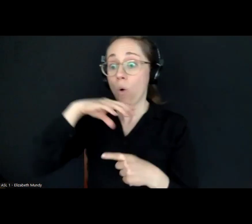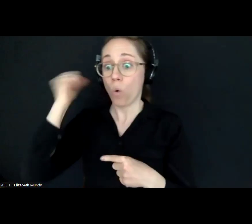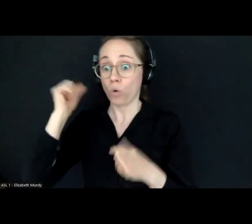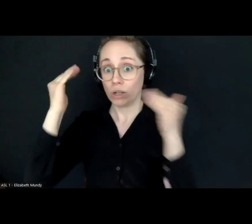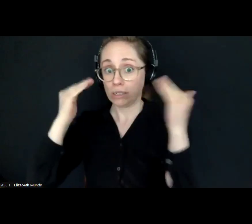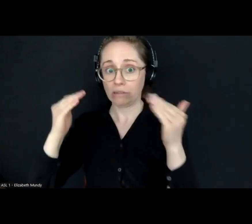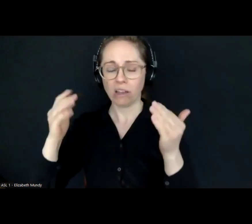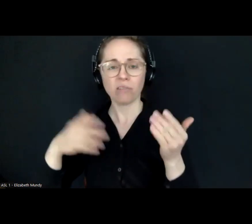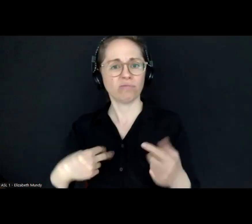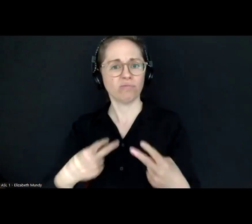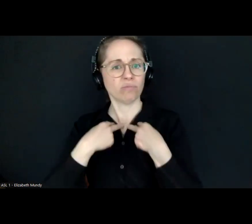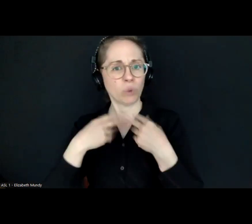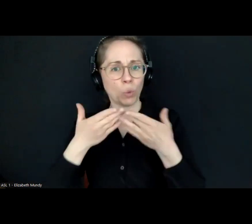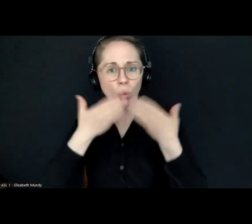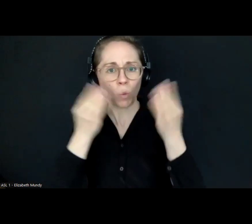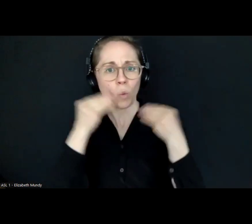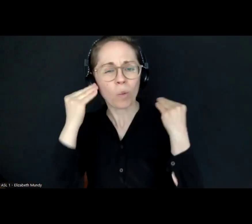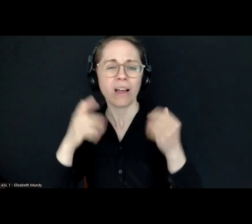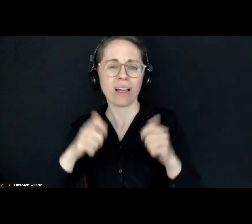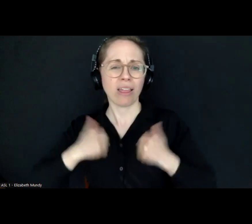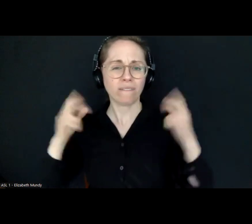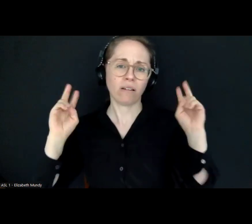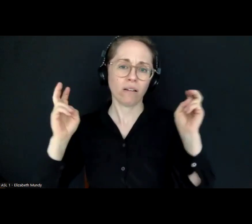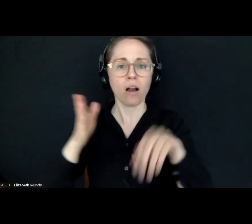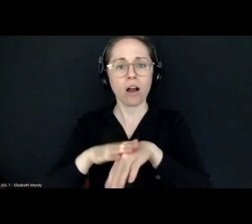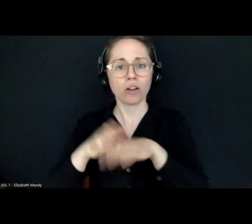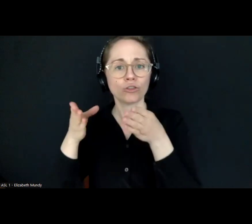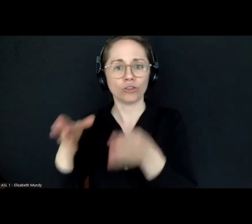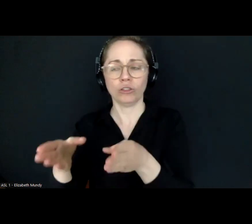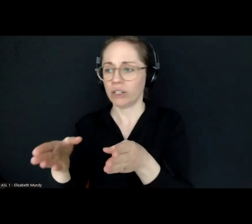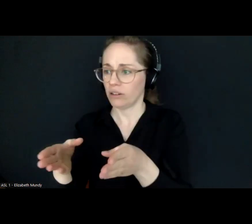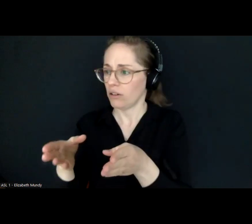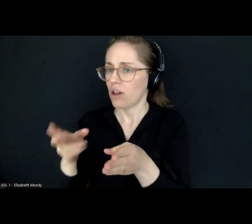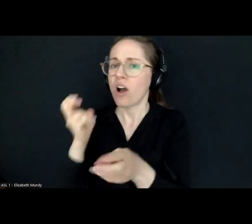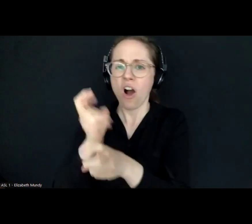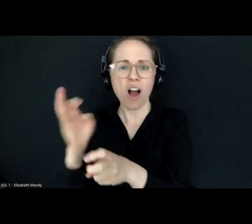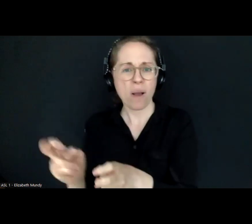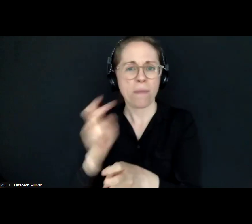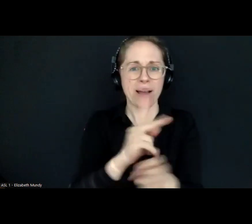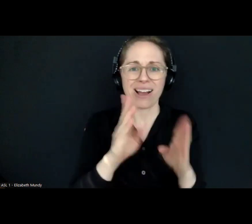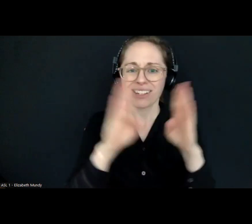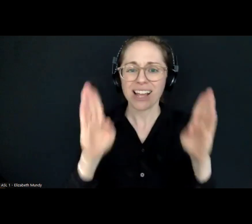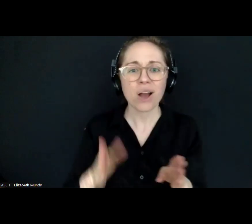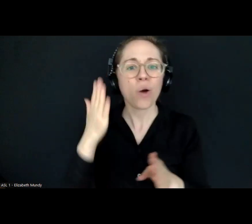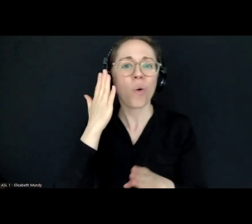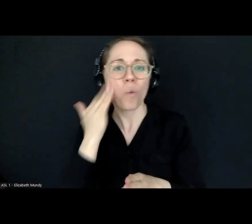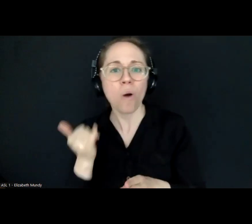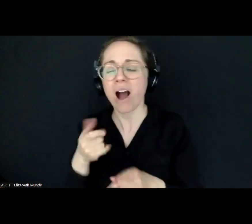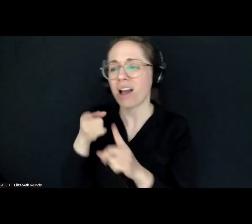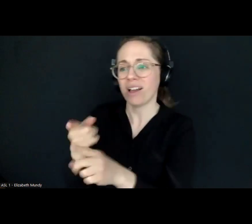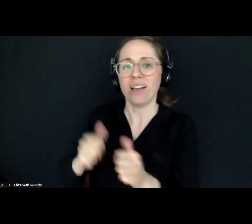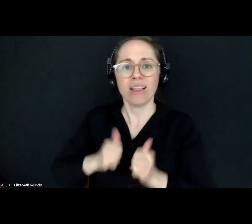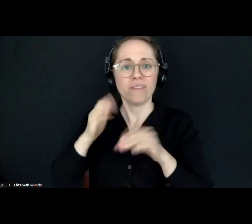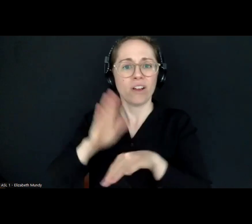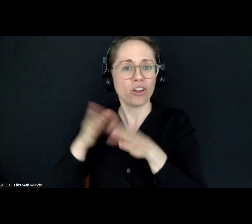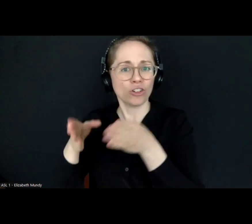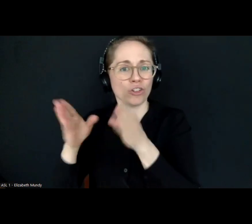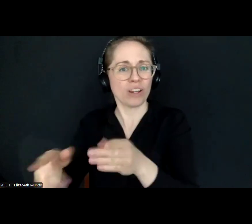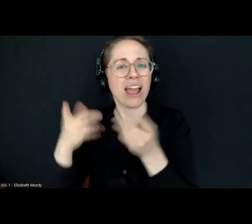and get back into housing. And part of that is because living on the street just exacerbates comorbidity and can really